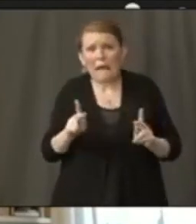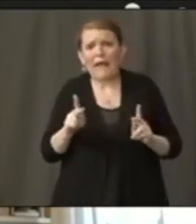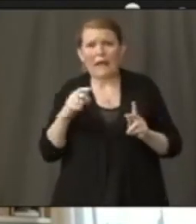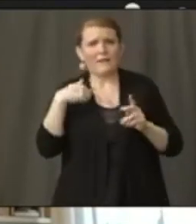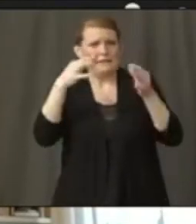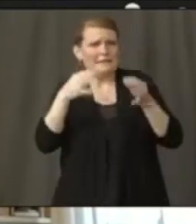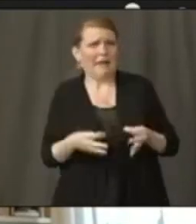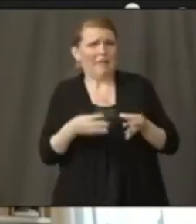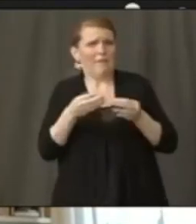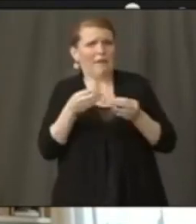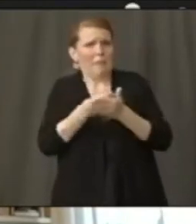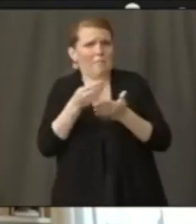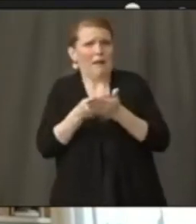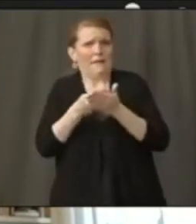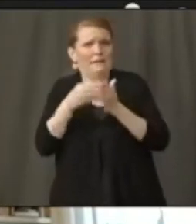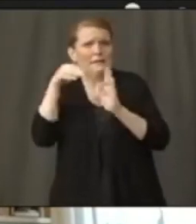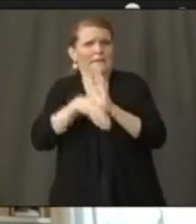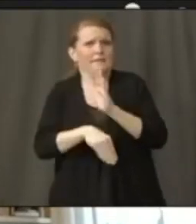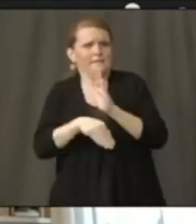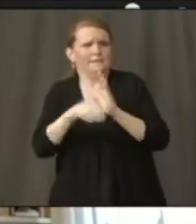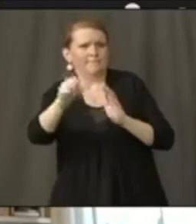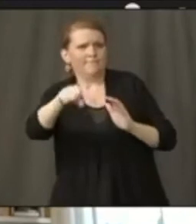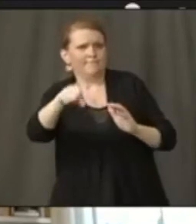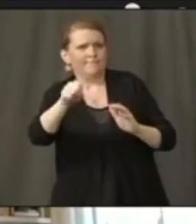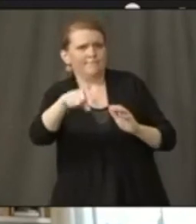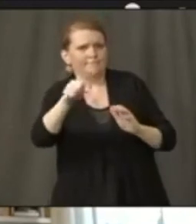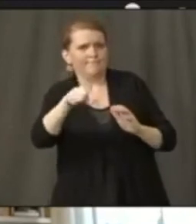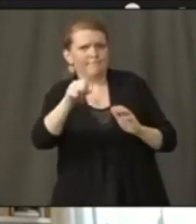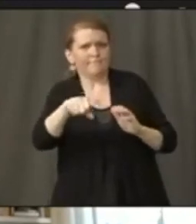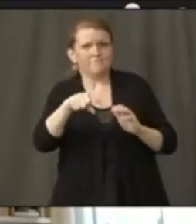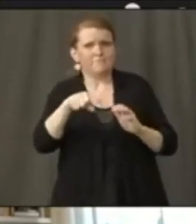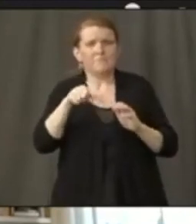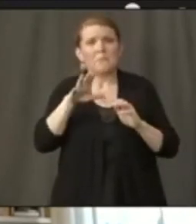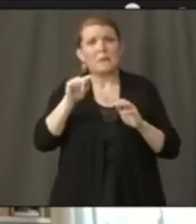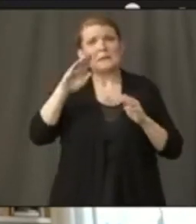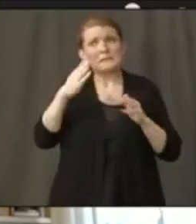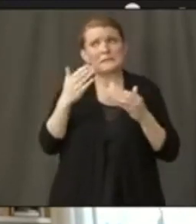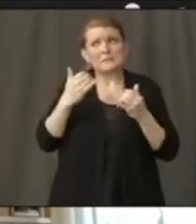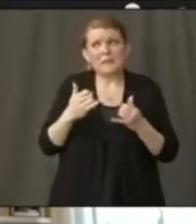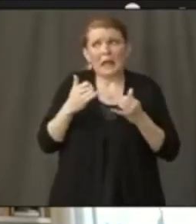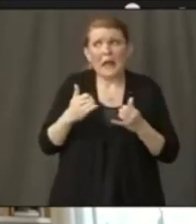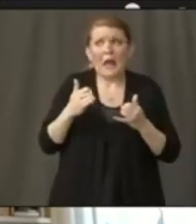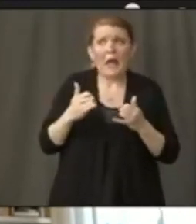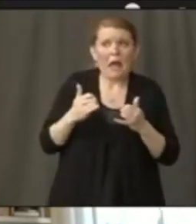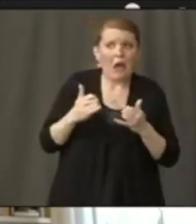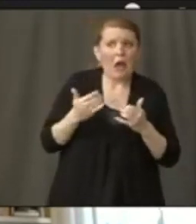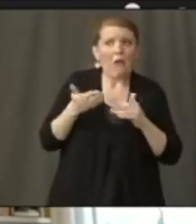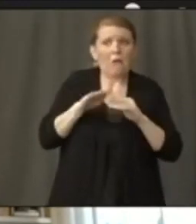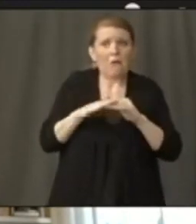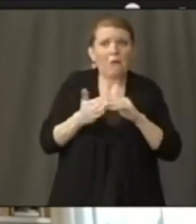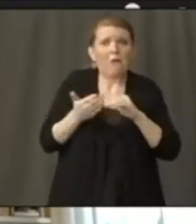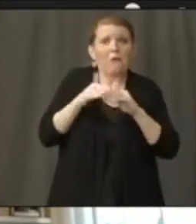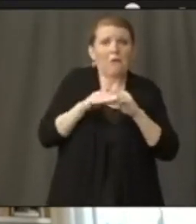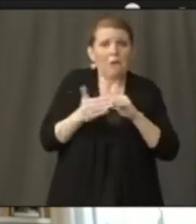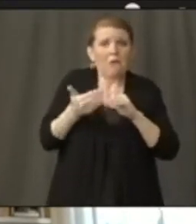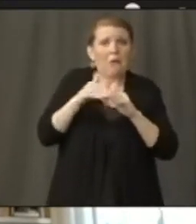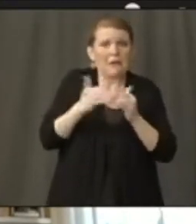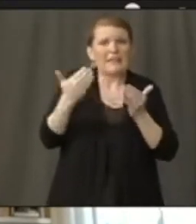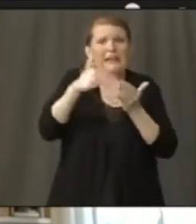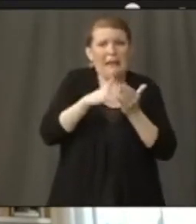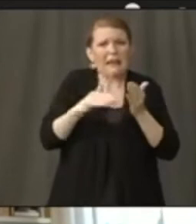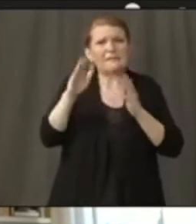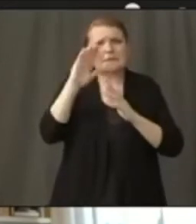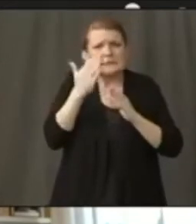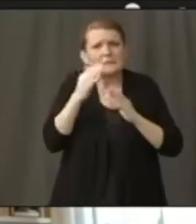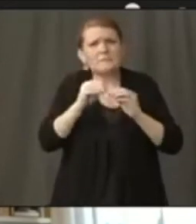this point. People are starting to feel a bit more comfortable about going out and the process that we have in place and the safety